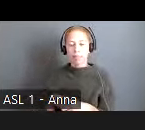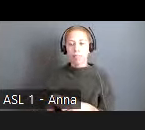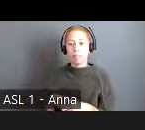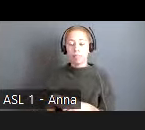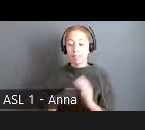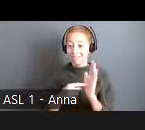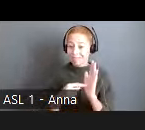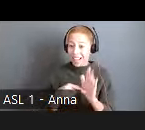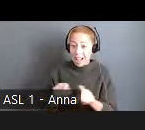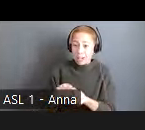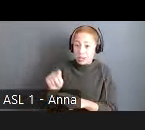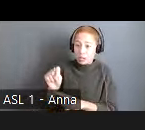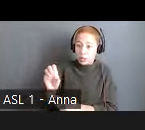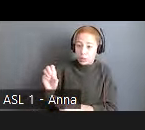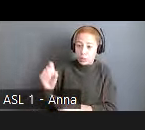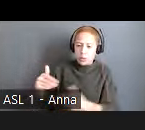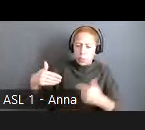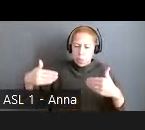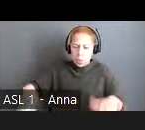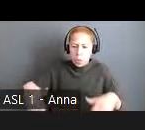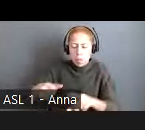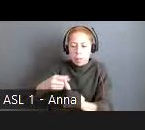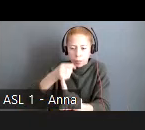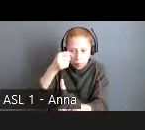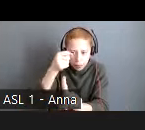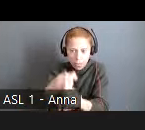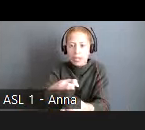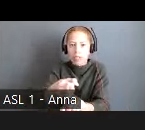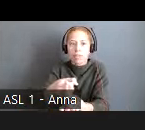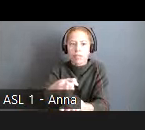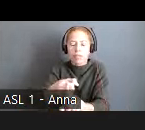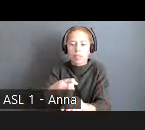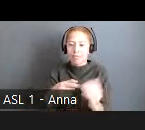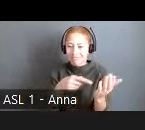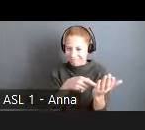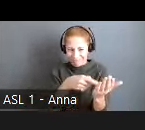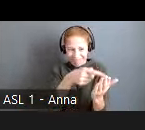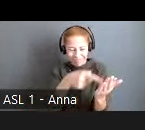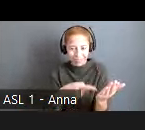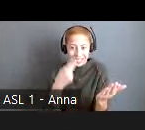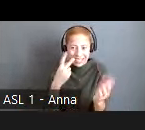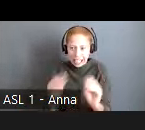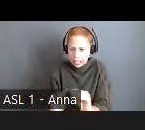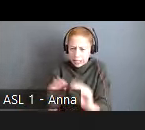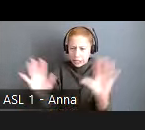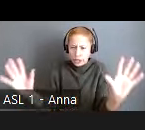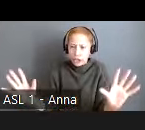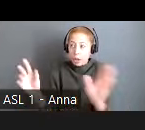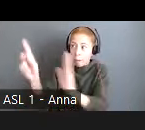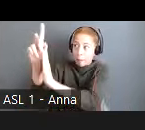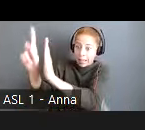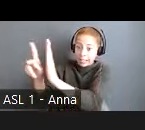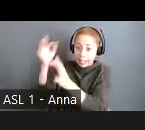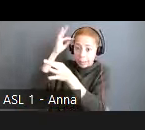been incredibly effective in making crisply and clearly the point to policymakers and